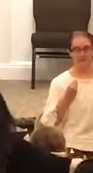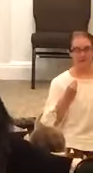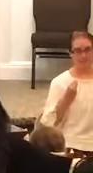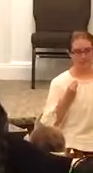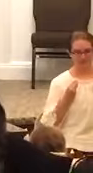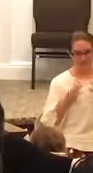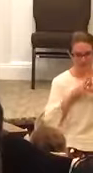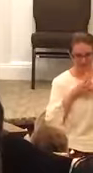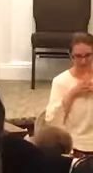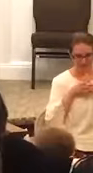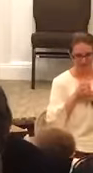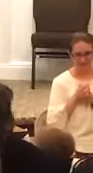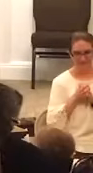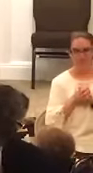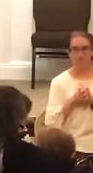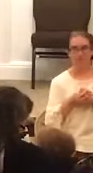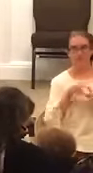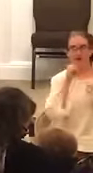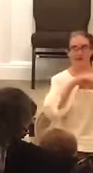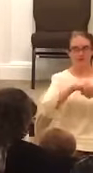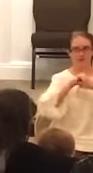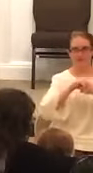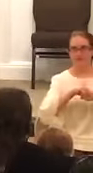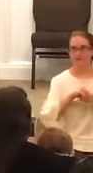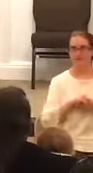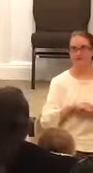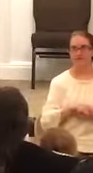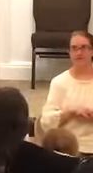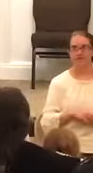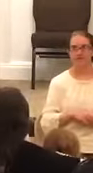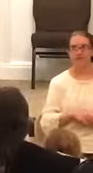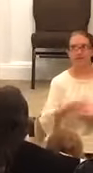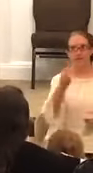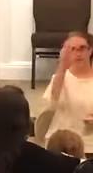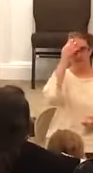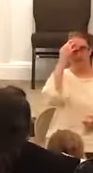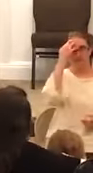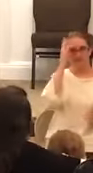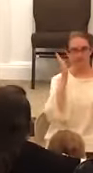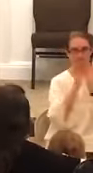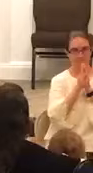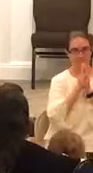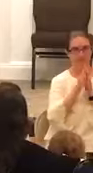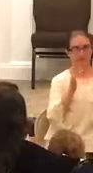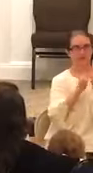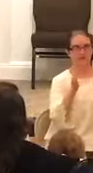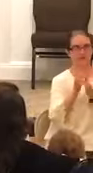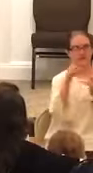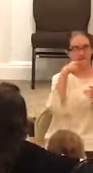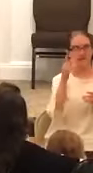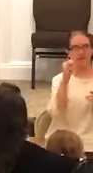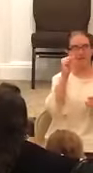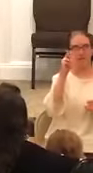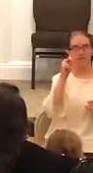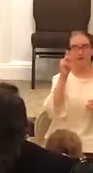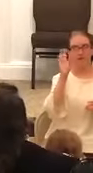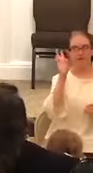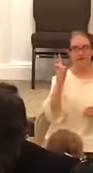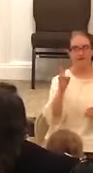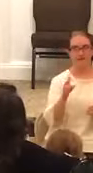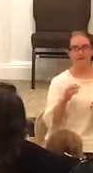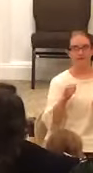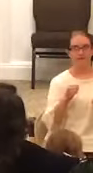Hello. So we ain't going to shake your hand. I'm going to lay hands on you and pray for you. Jesus said this in Mark 7 about those who